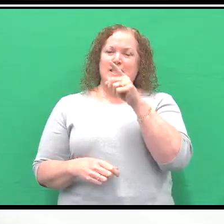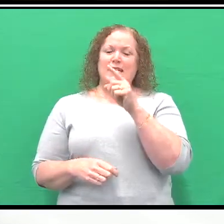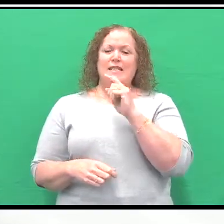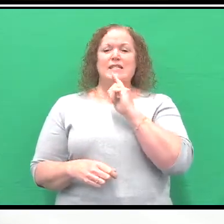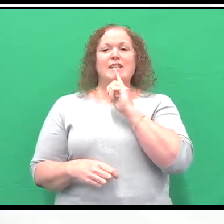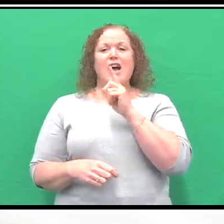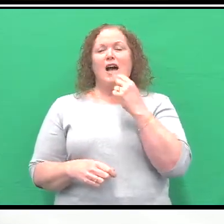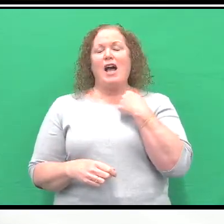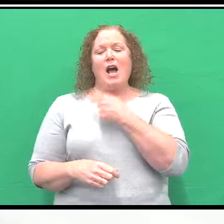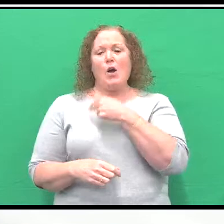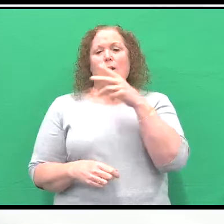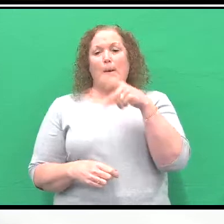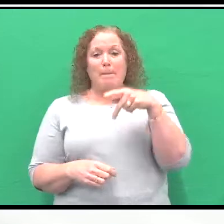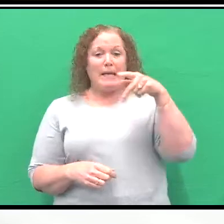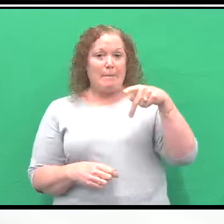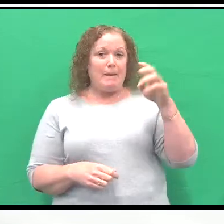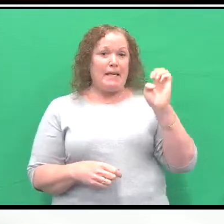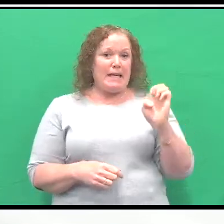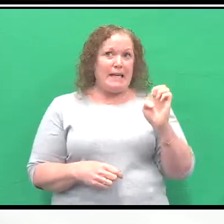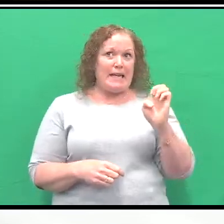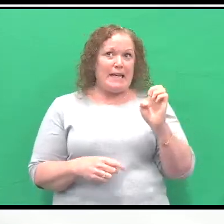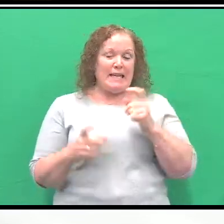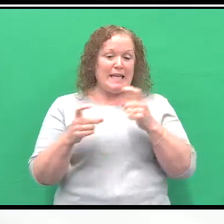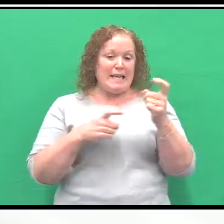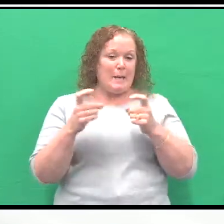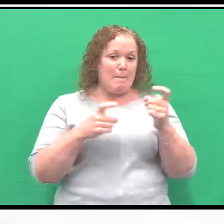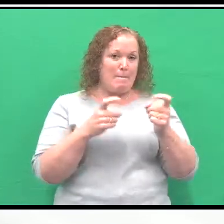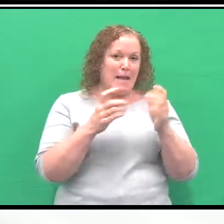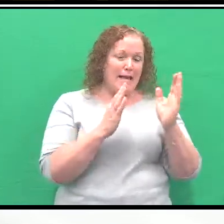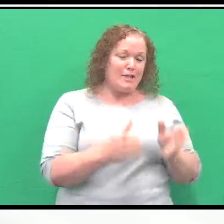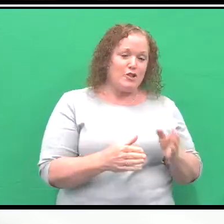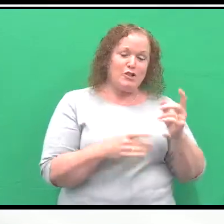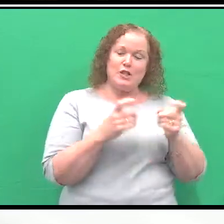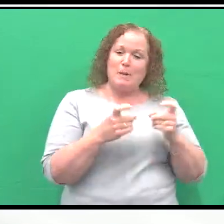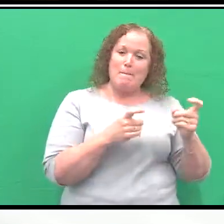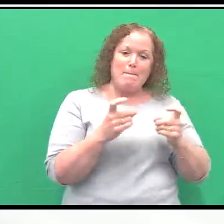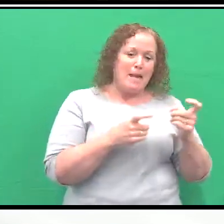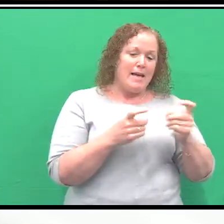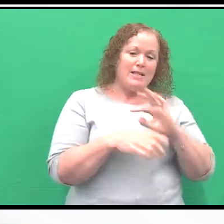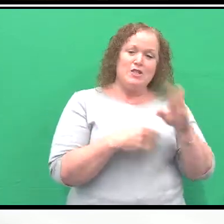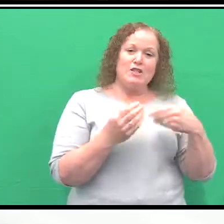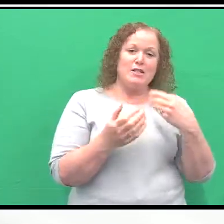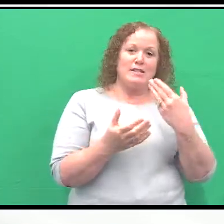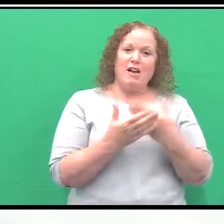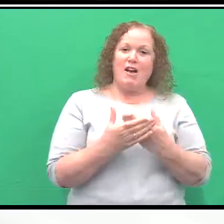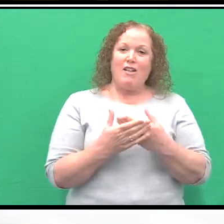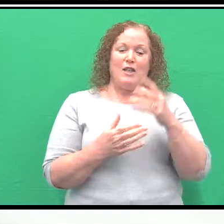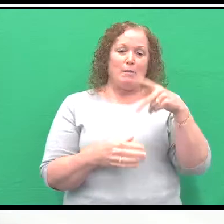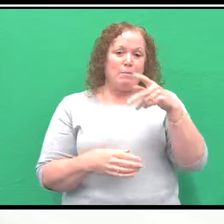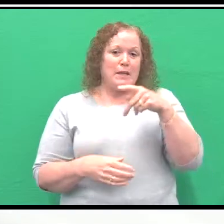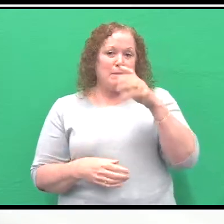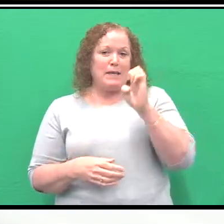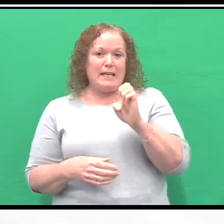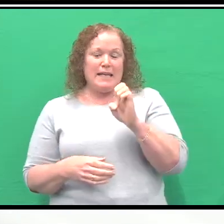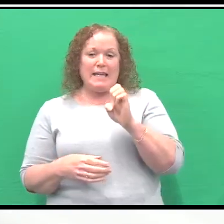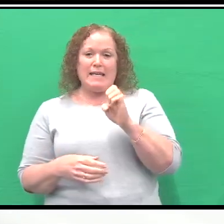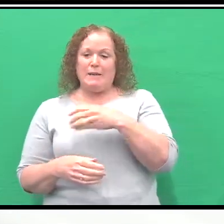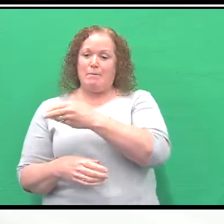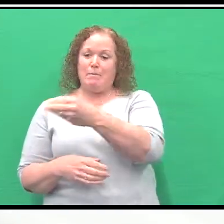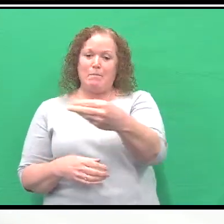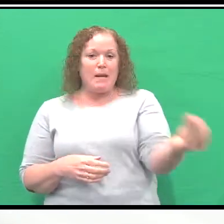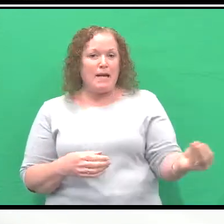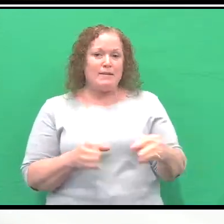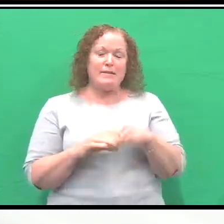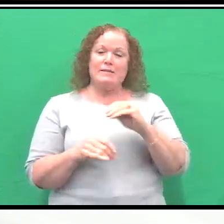I would say just a manager of managing all of our supplies, getting that out to all the classrooms, and she ensures that that's done on a